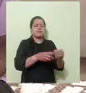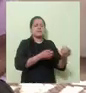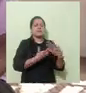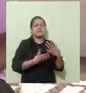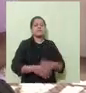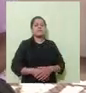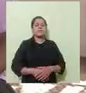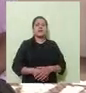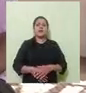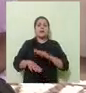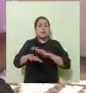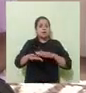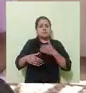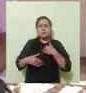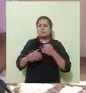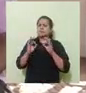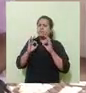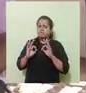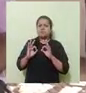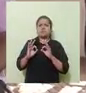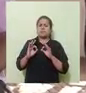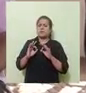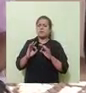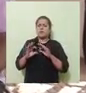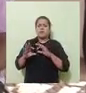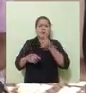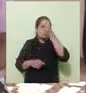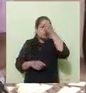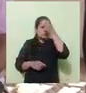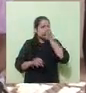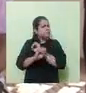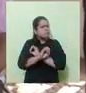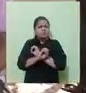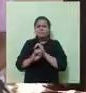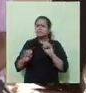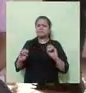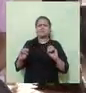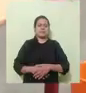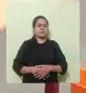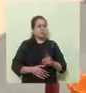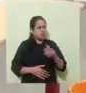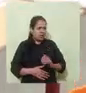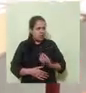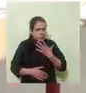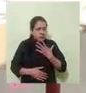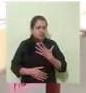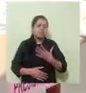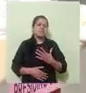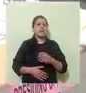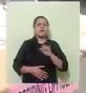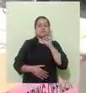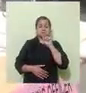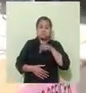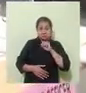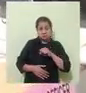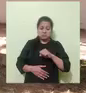vote? Experience was really nice. Means everything, I had no problem at all. Yeah. So, you are quite happy with the whole